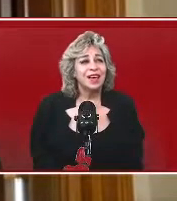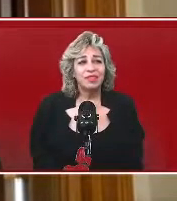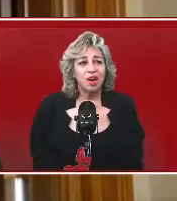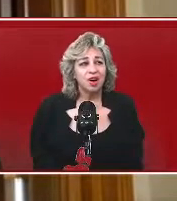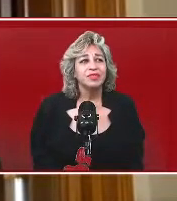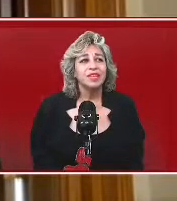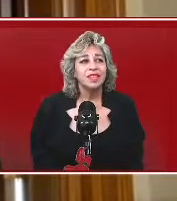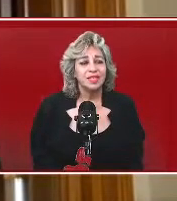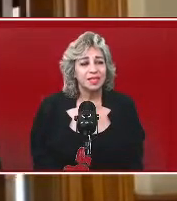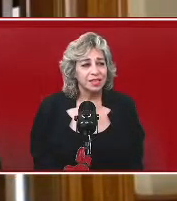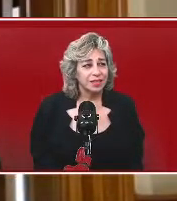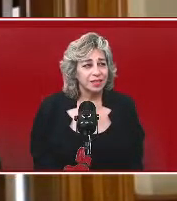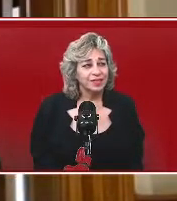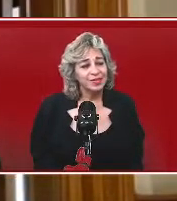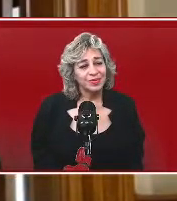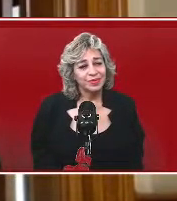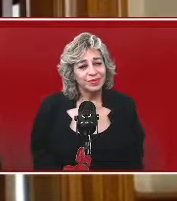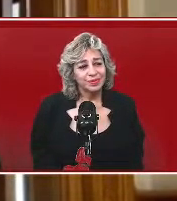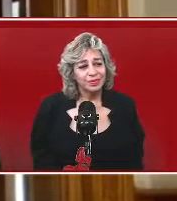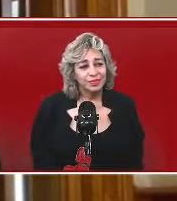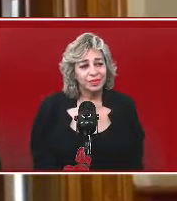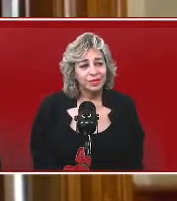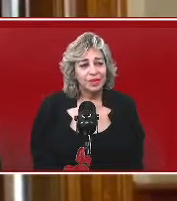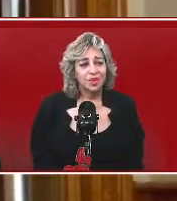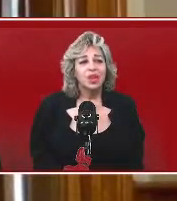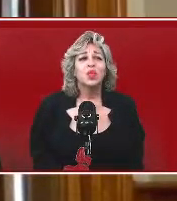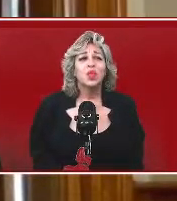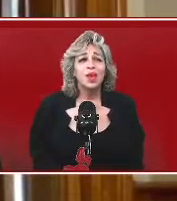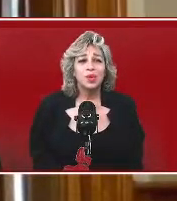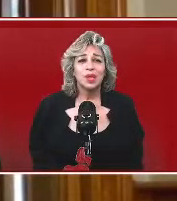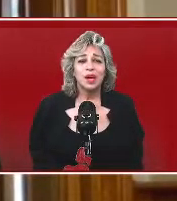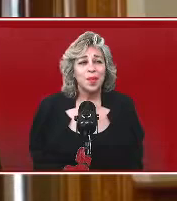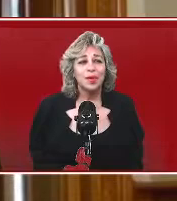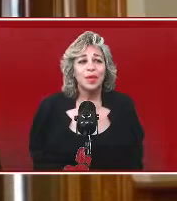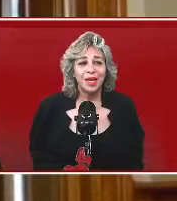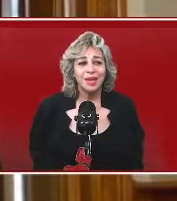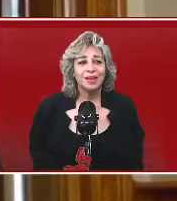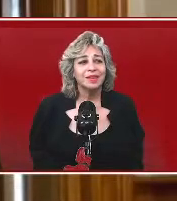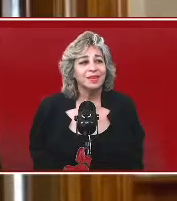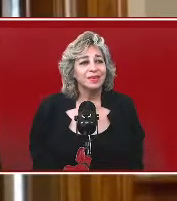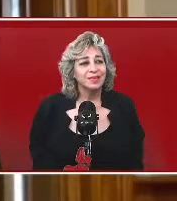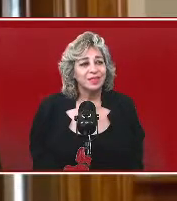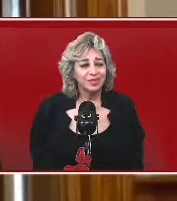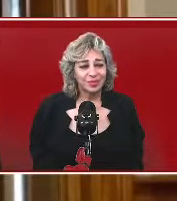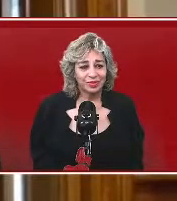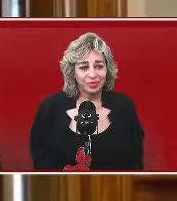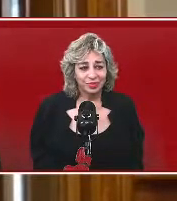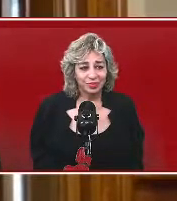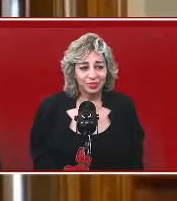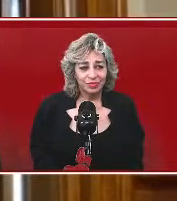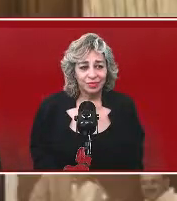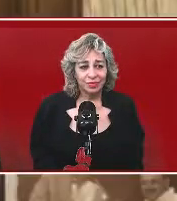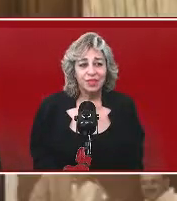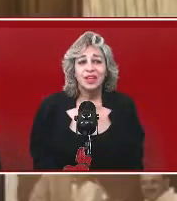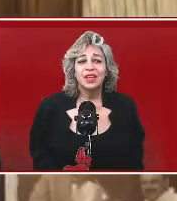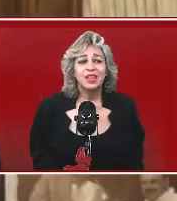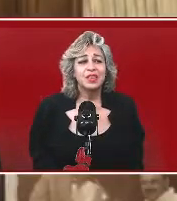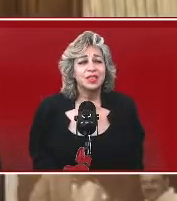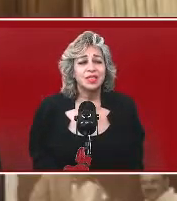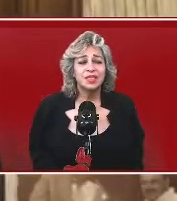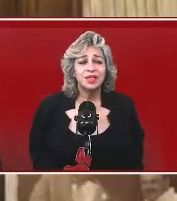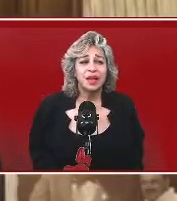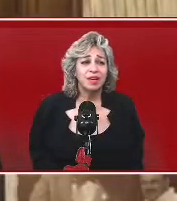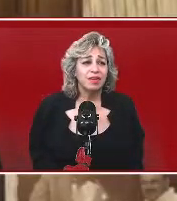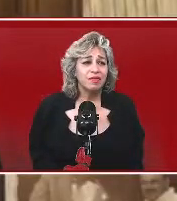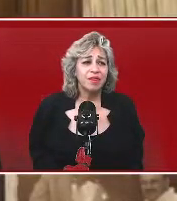Let's have confidence. Vamos a salir adelante. We will come out ahead. Ya falta poco. There